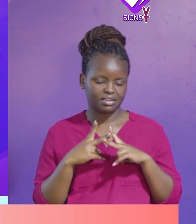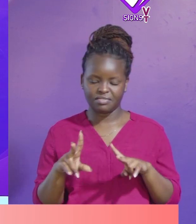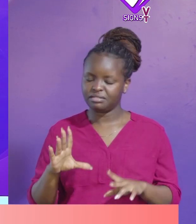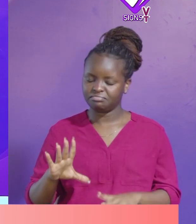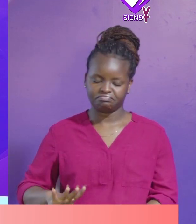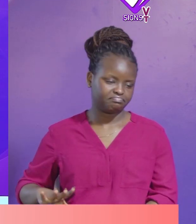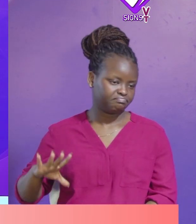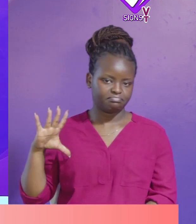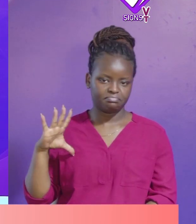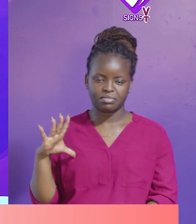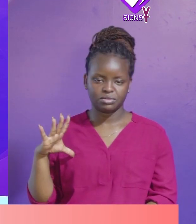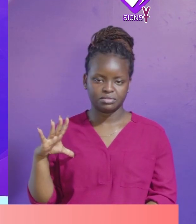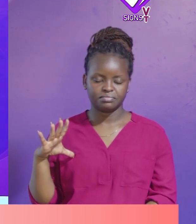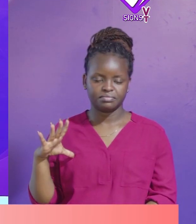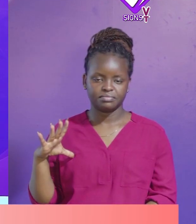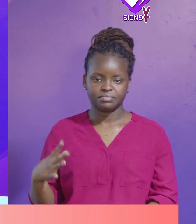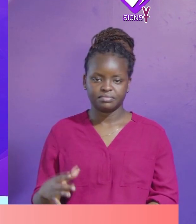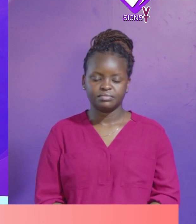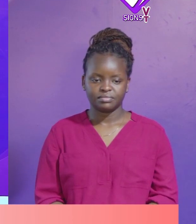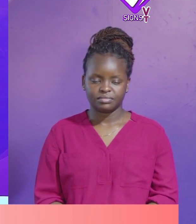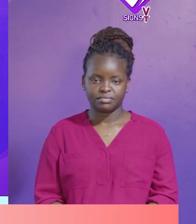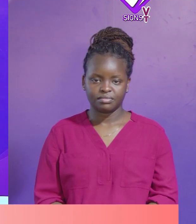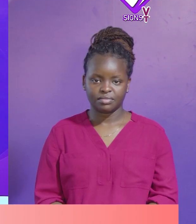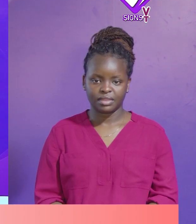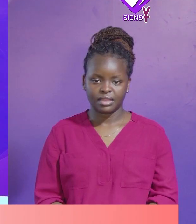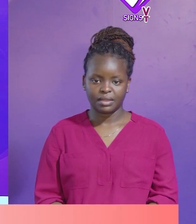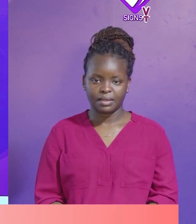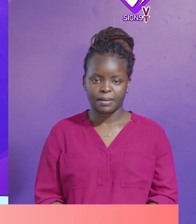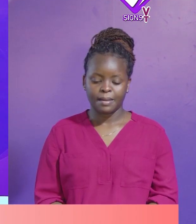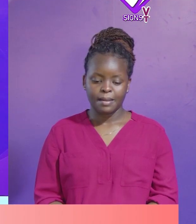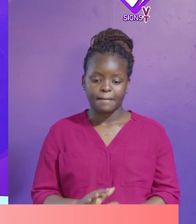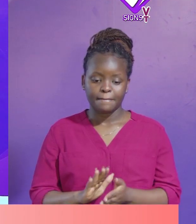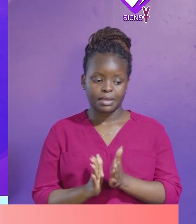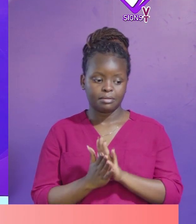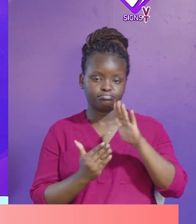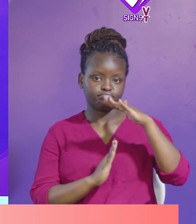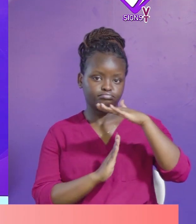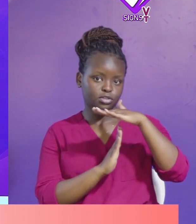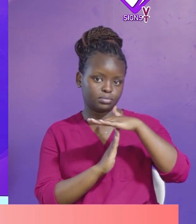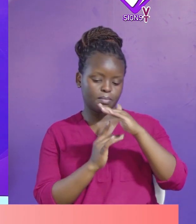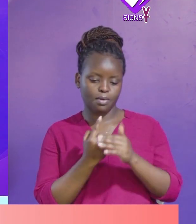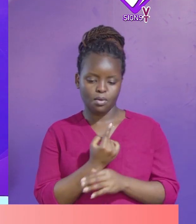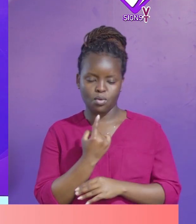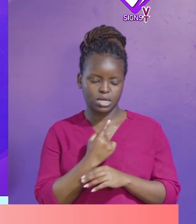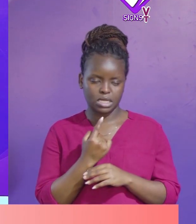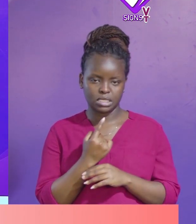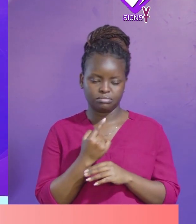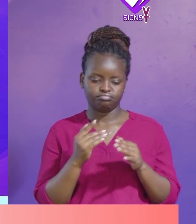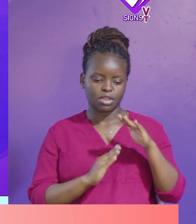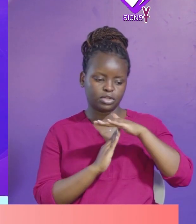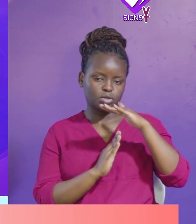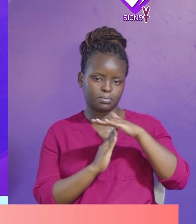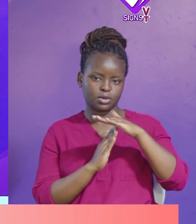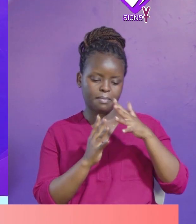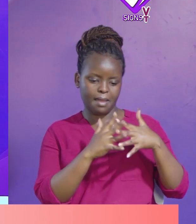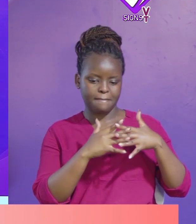proud to be among the top, knowing that only superpower, that is America, is ahead